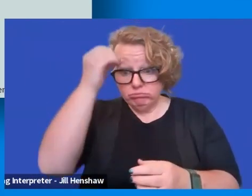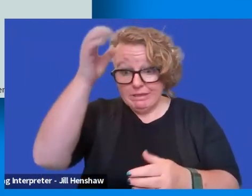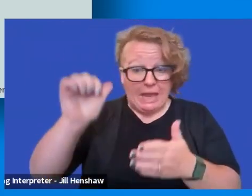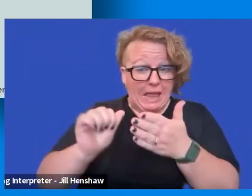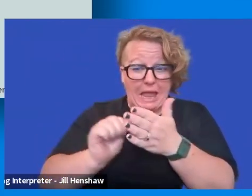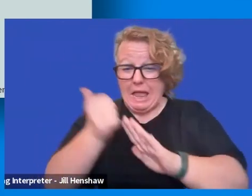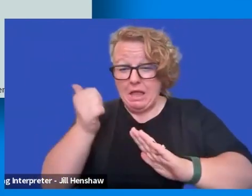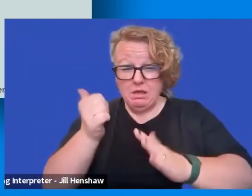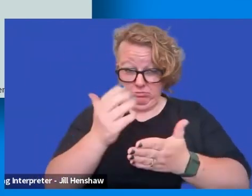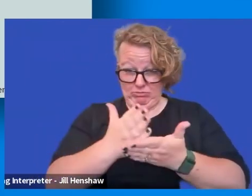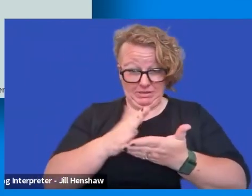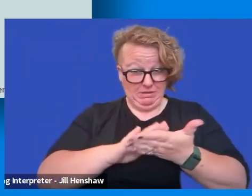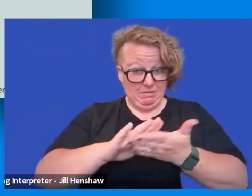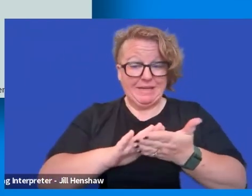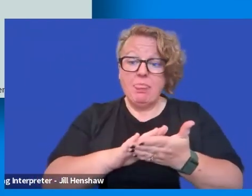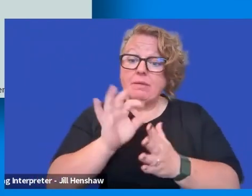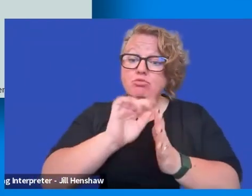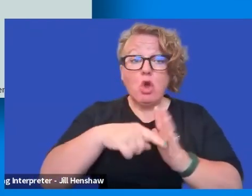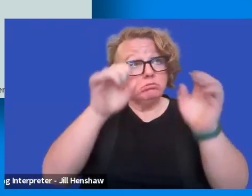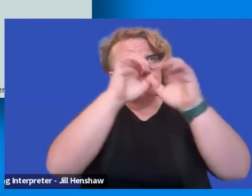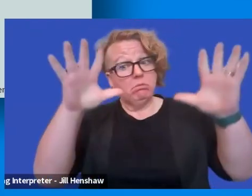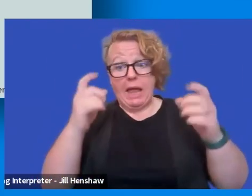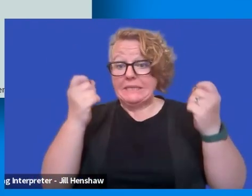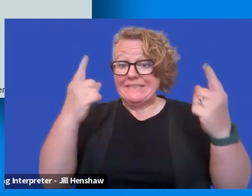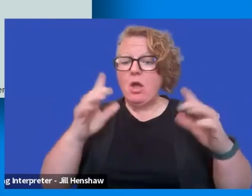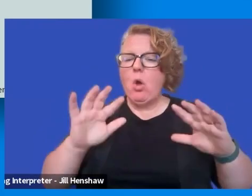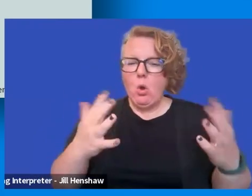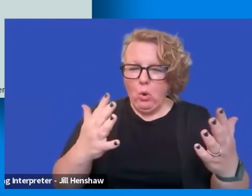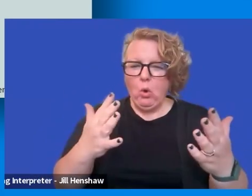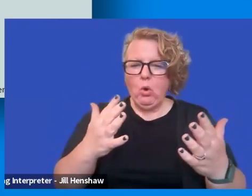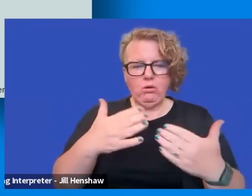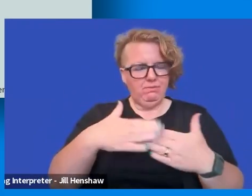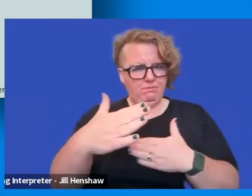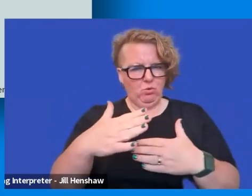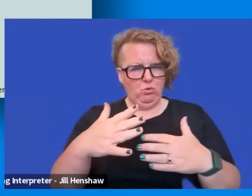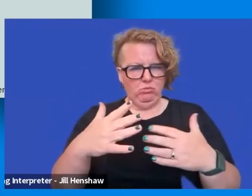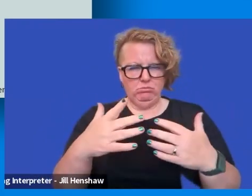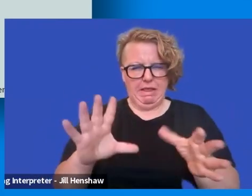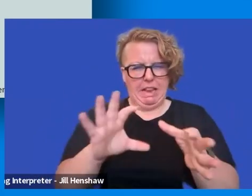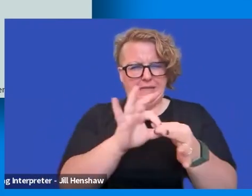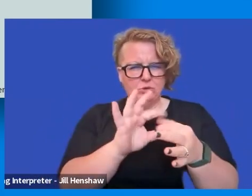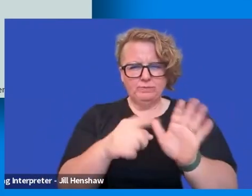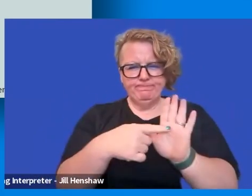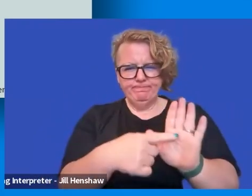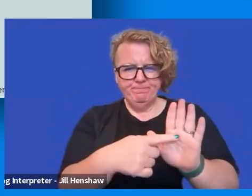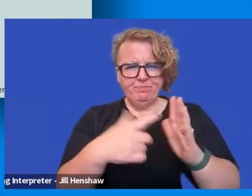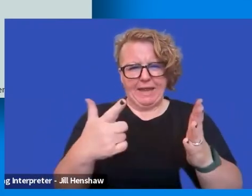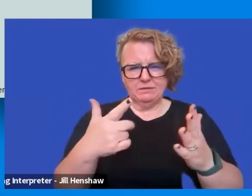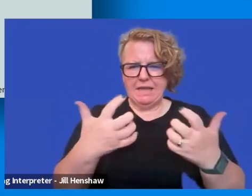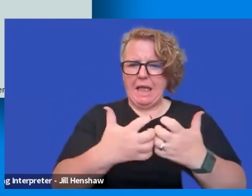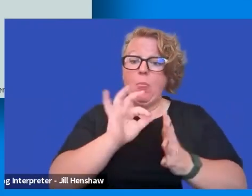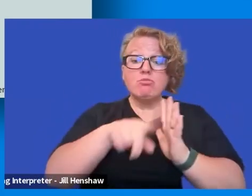actually referring to the project idea, or is it more referring to the presentation and the framing of a